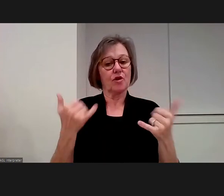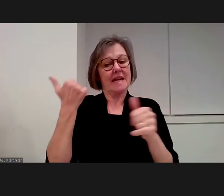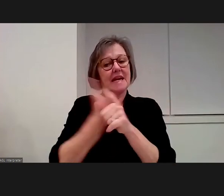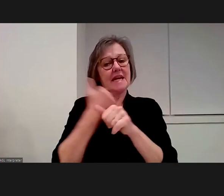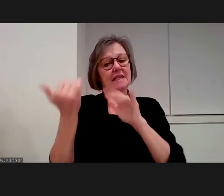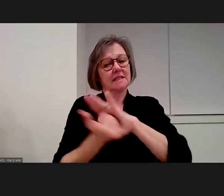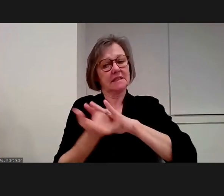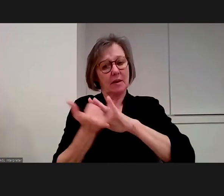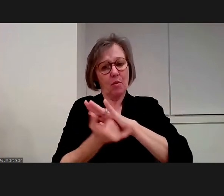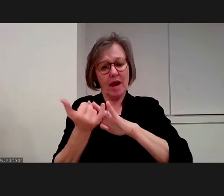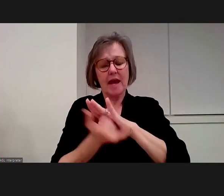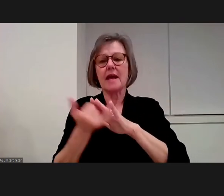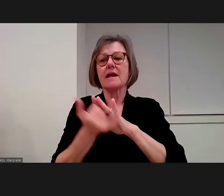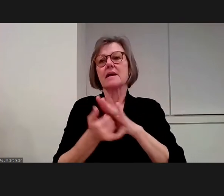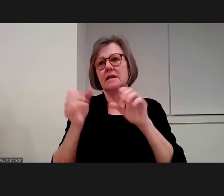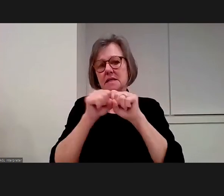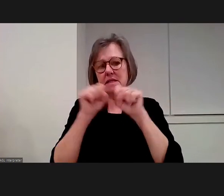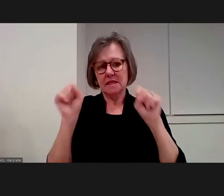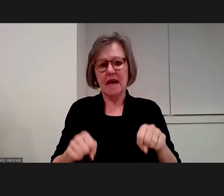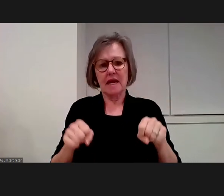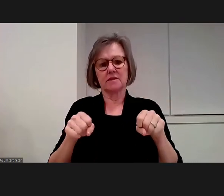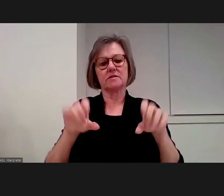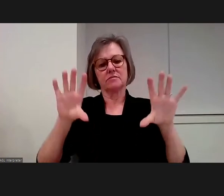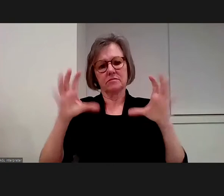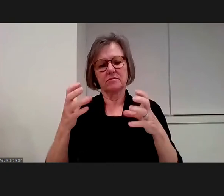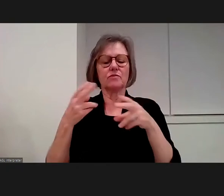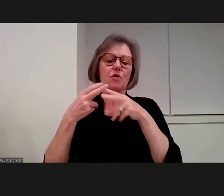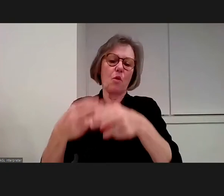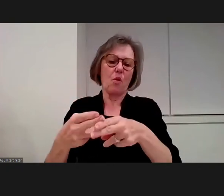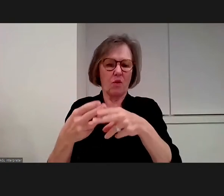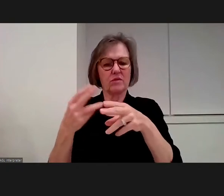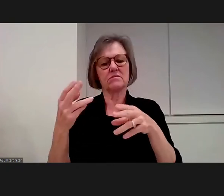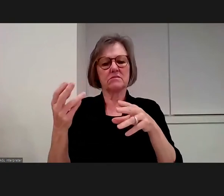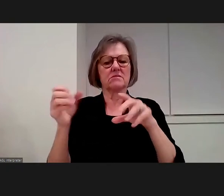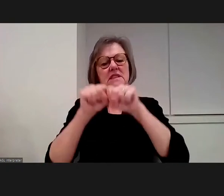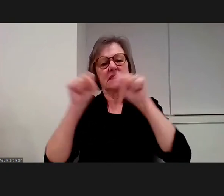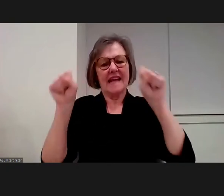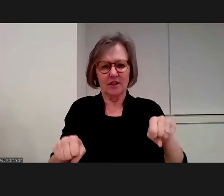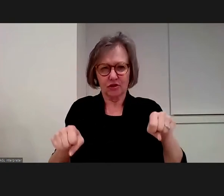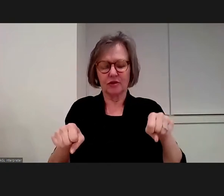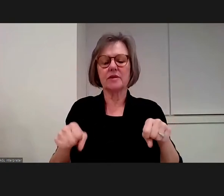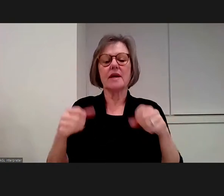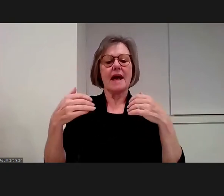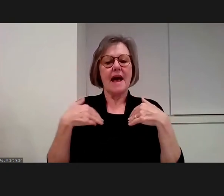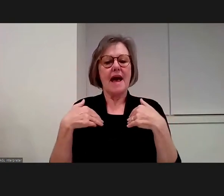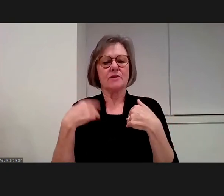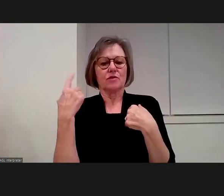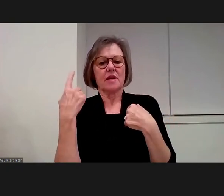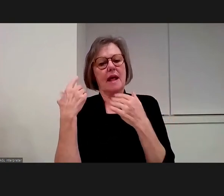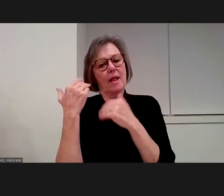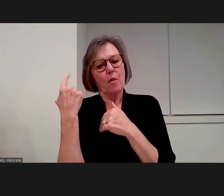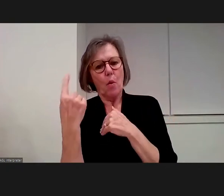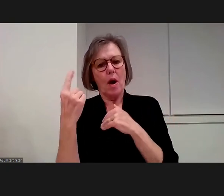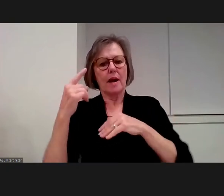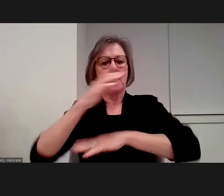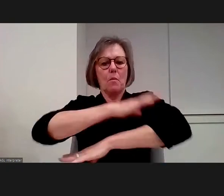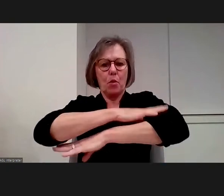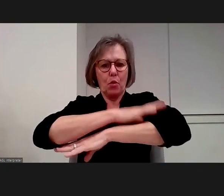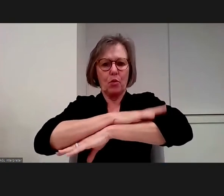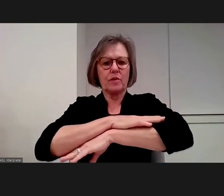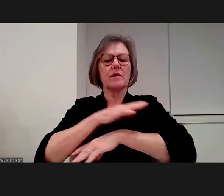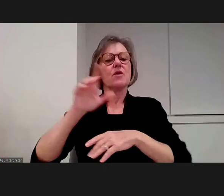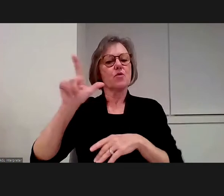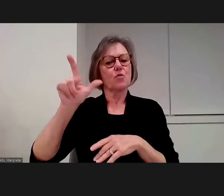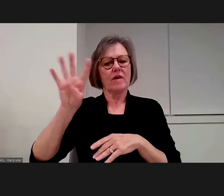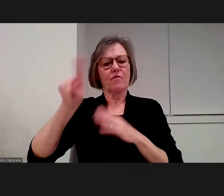subway station or station complex, also referred to as a station, has at least one booth that is staffed 24